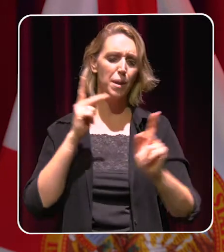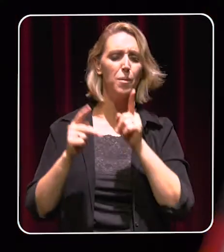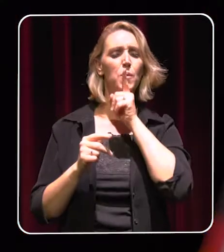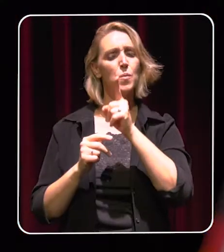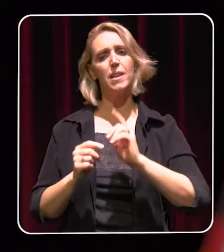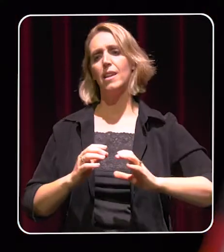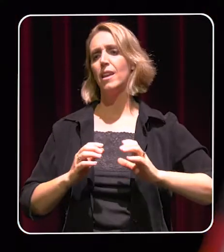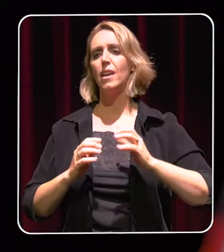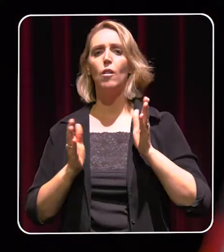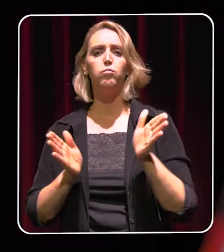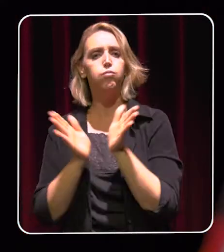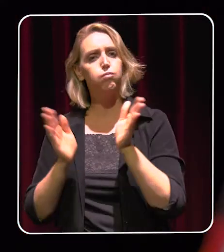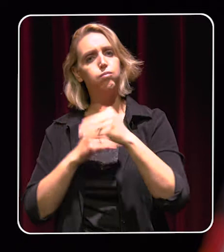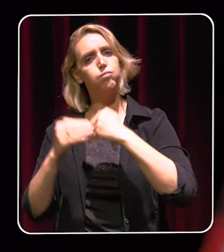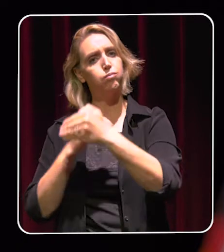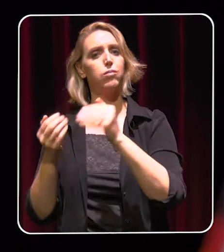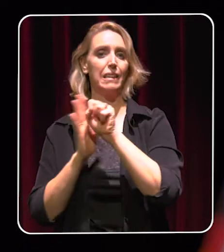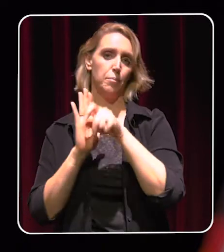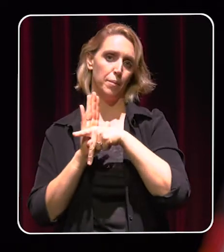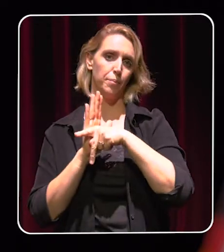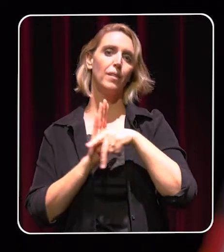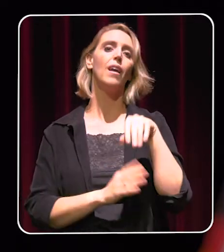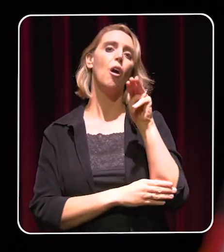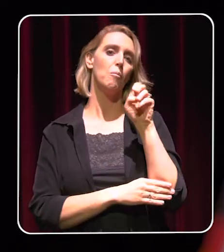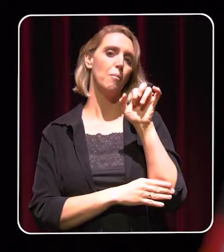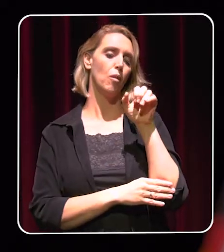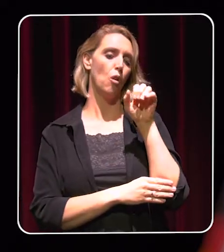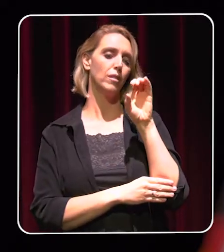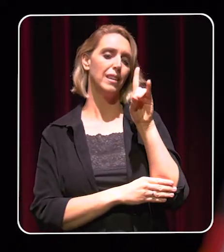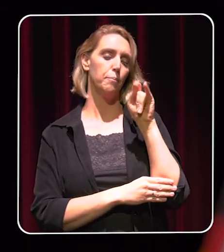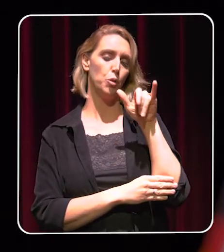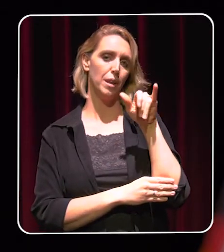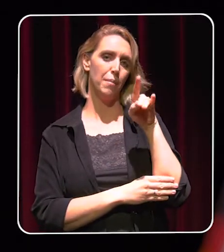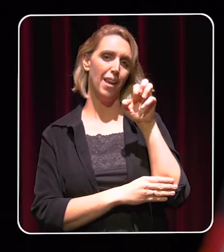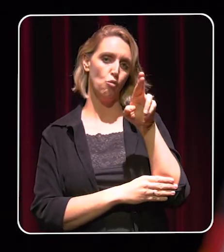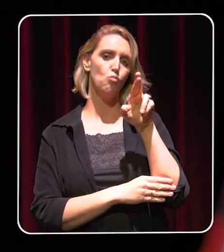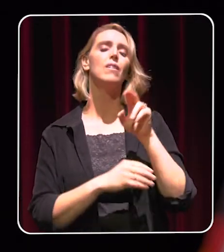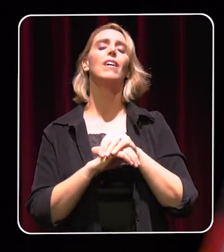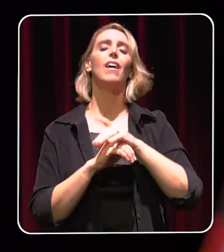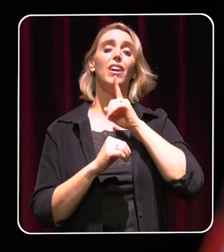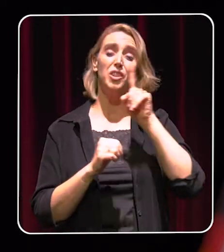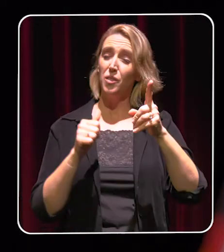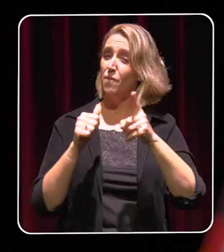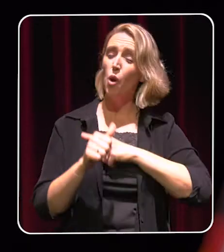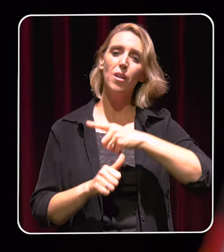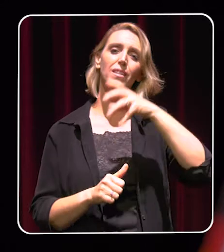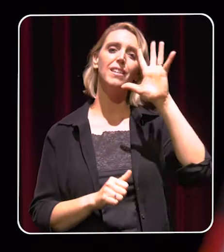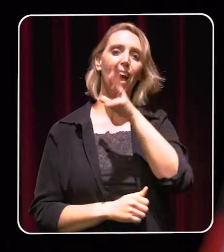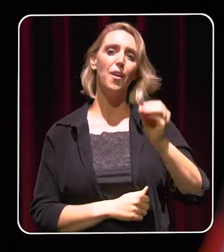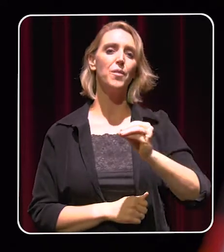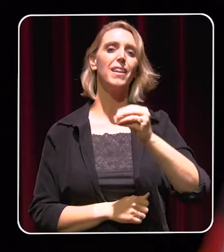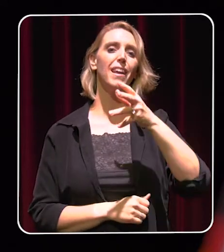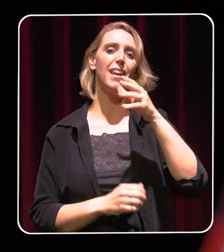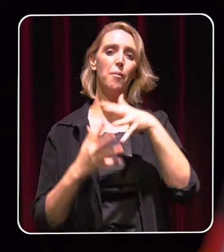forward, beginning with our Deputy Mayor, Dr. Kanika Tomlin. Since making history as our first African-American female deputy